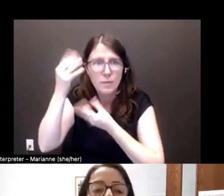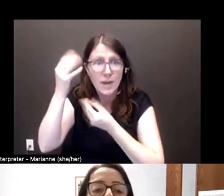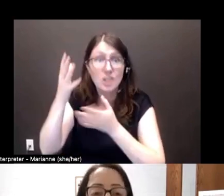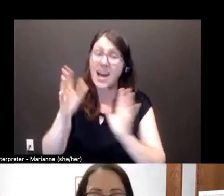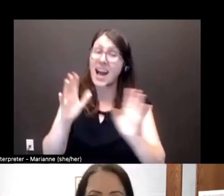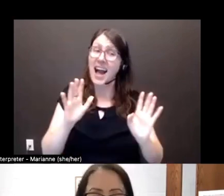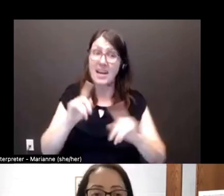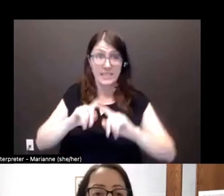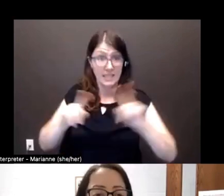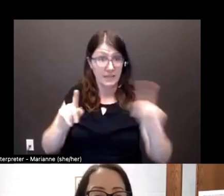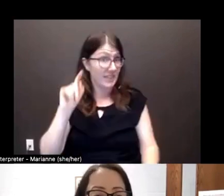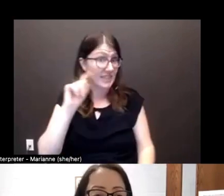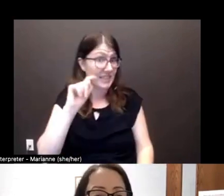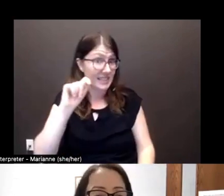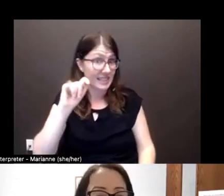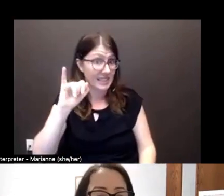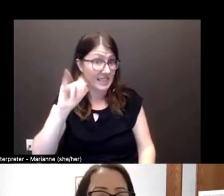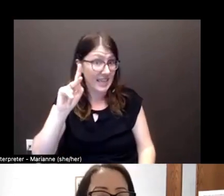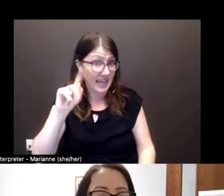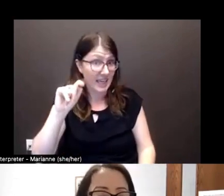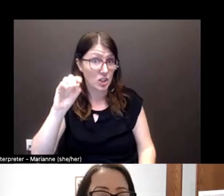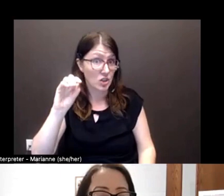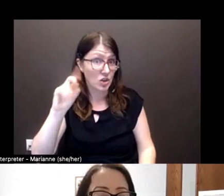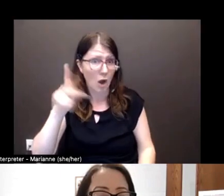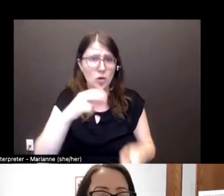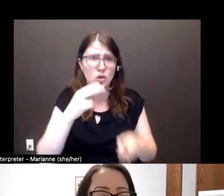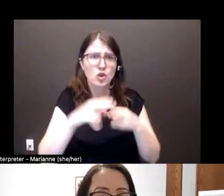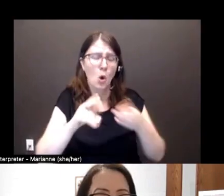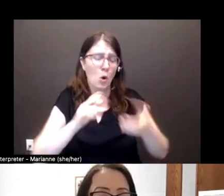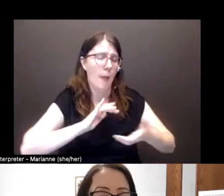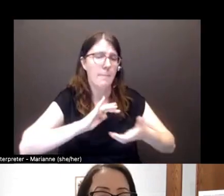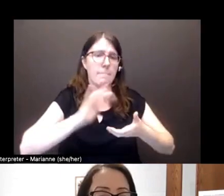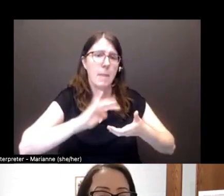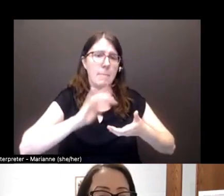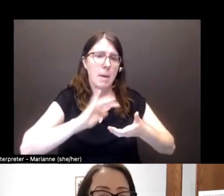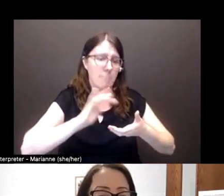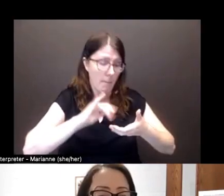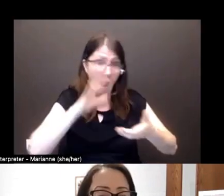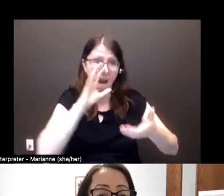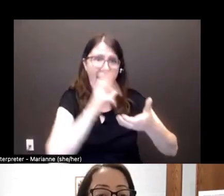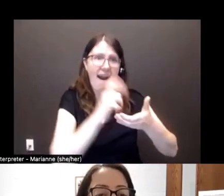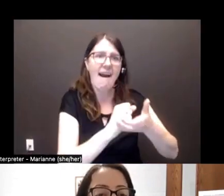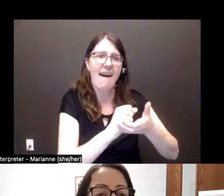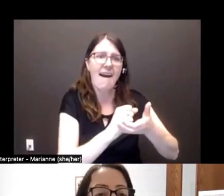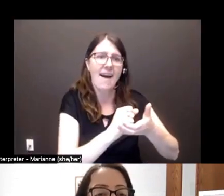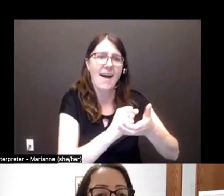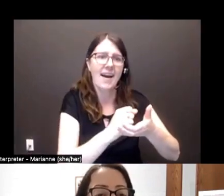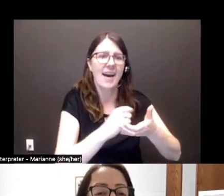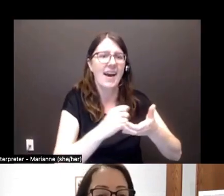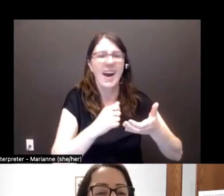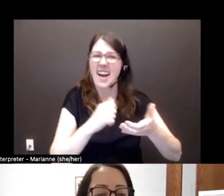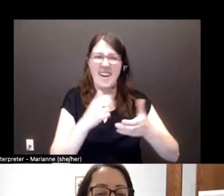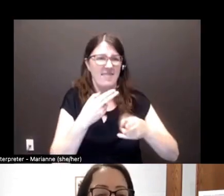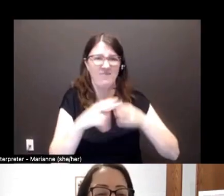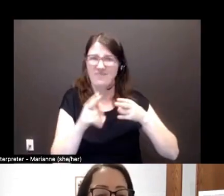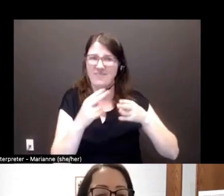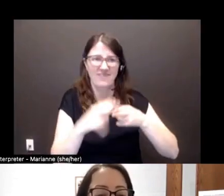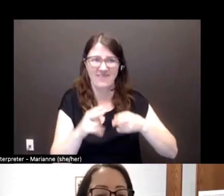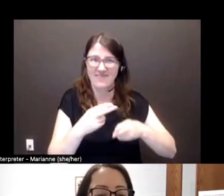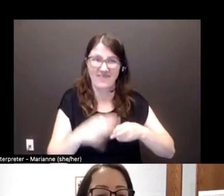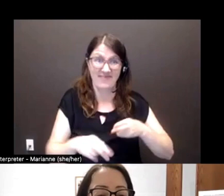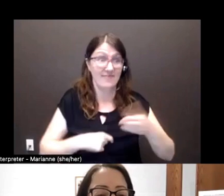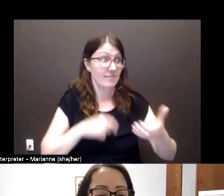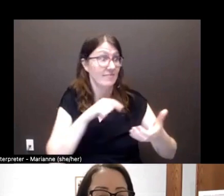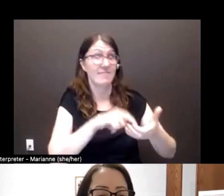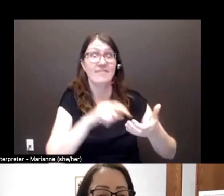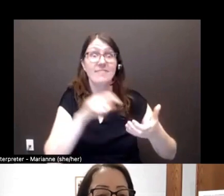can just really swipe through them until you find something that engages you. I found it amazing to use for gardening,